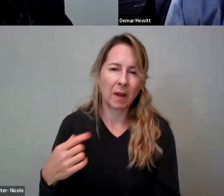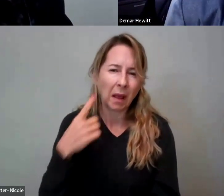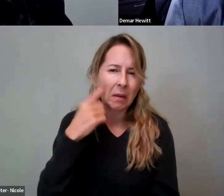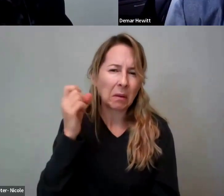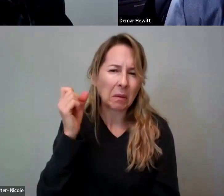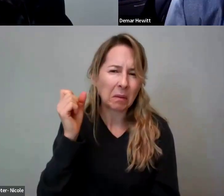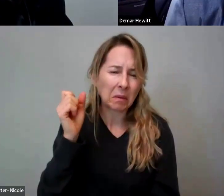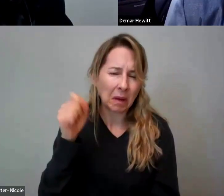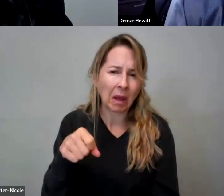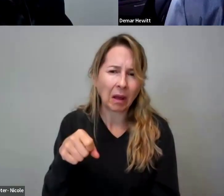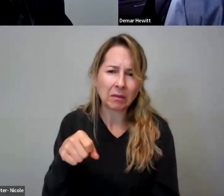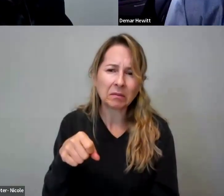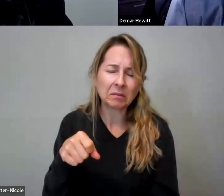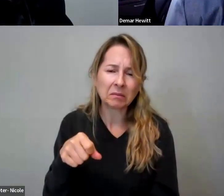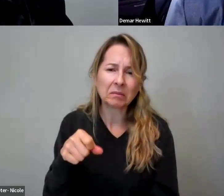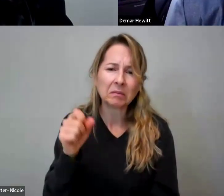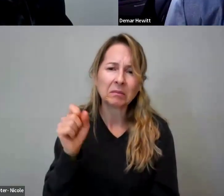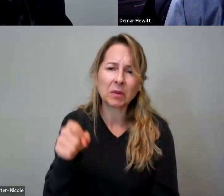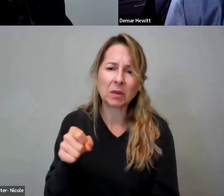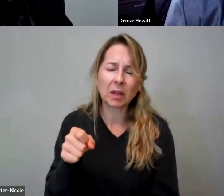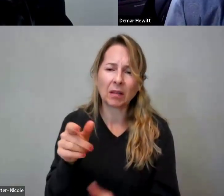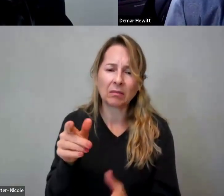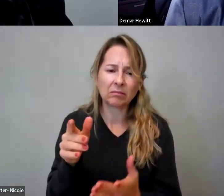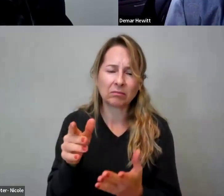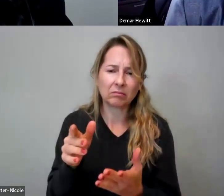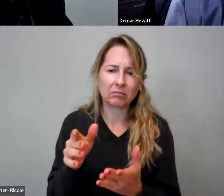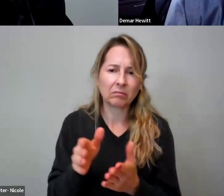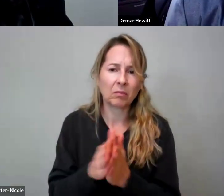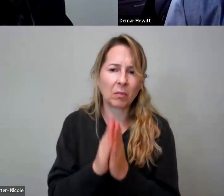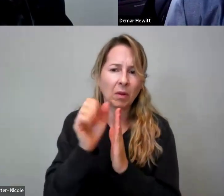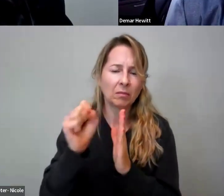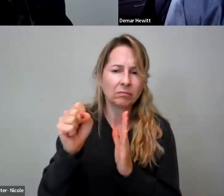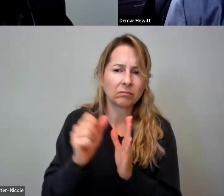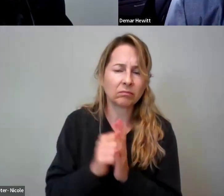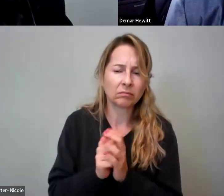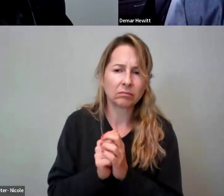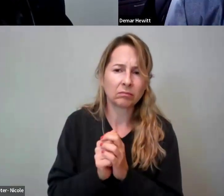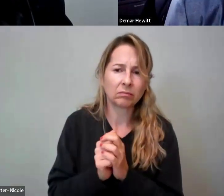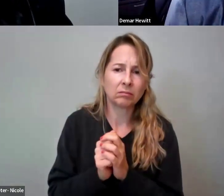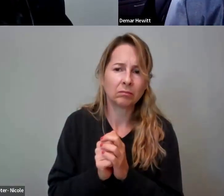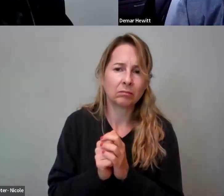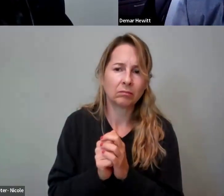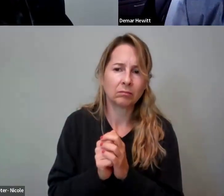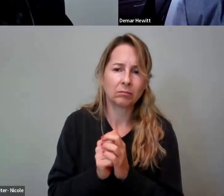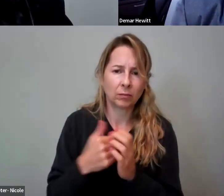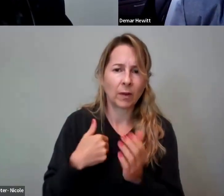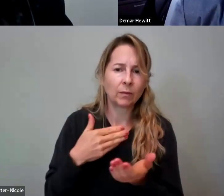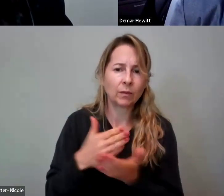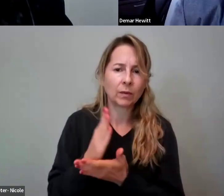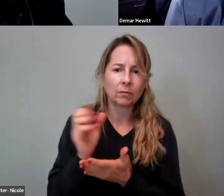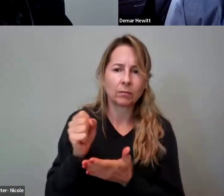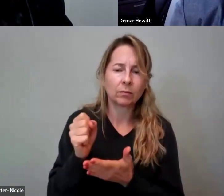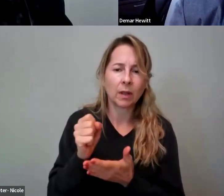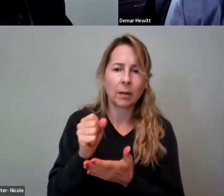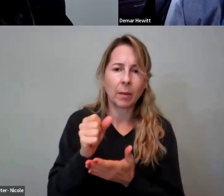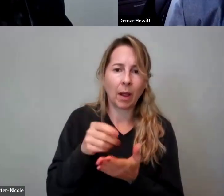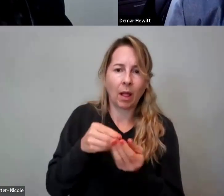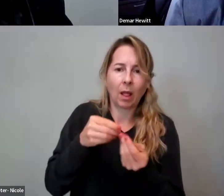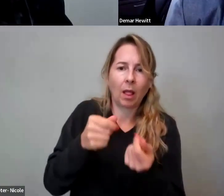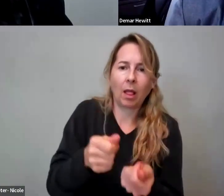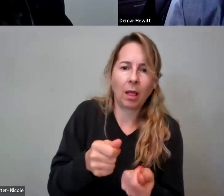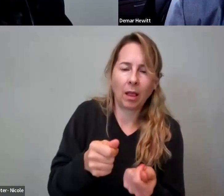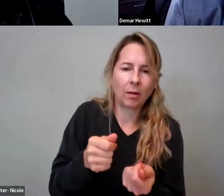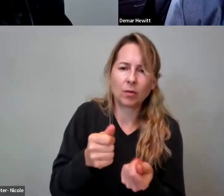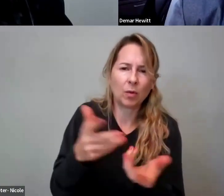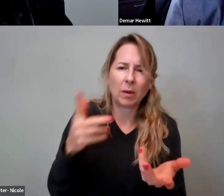way of getting over that hurdle, and in a way that is not overly expensive to a